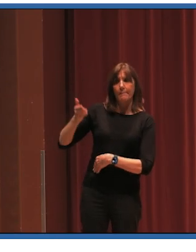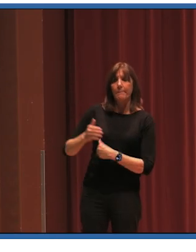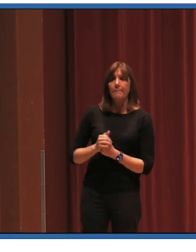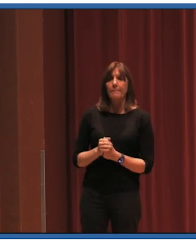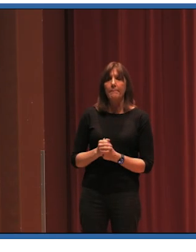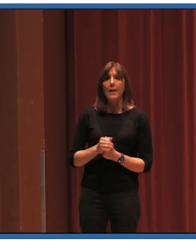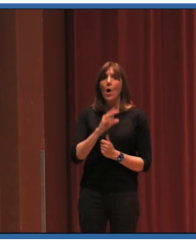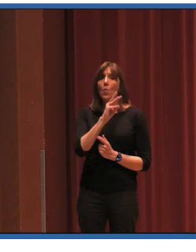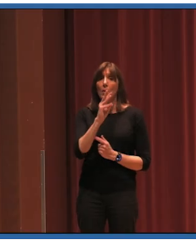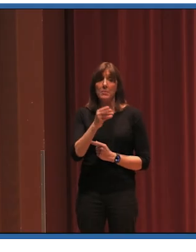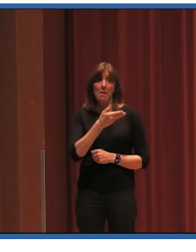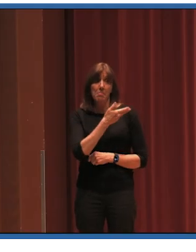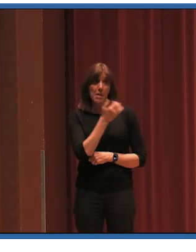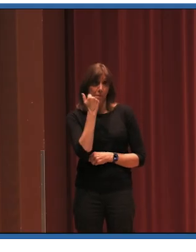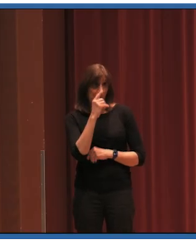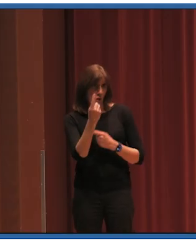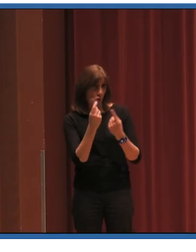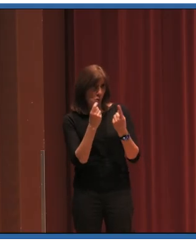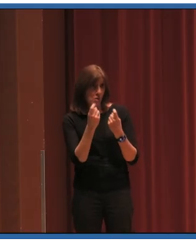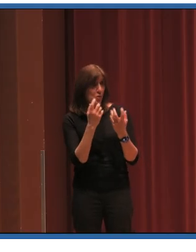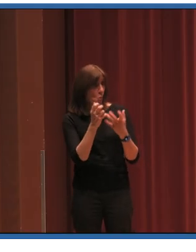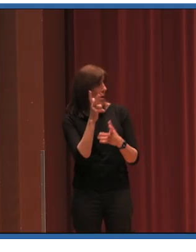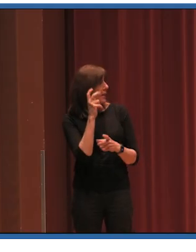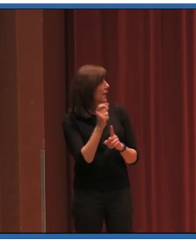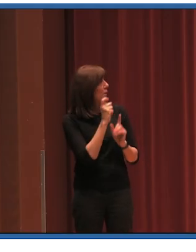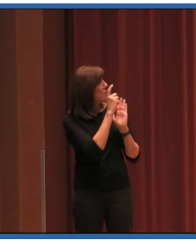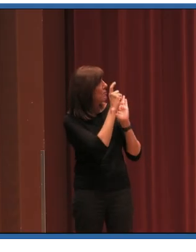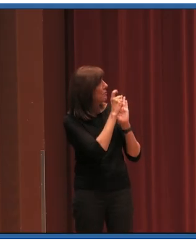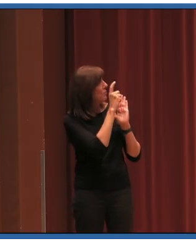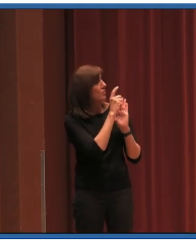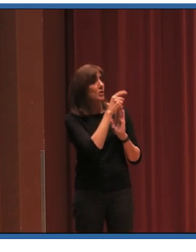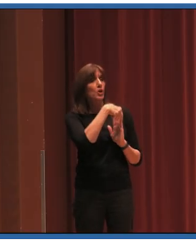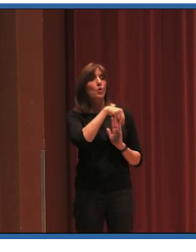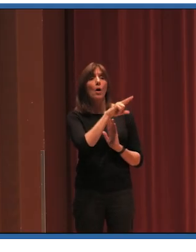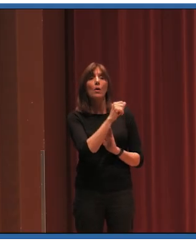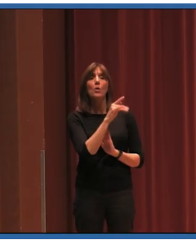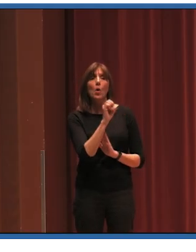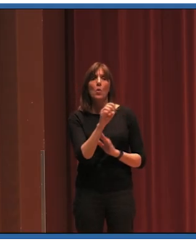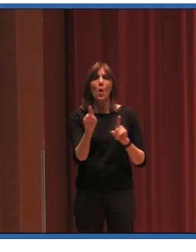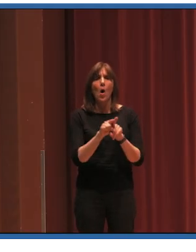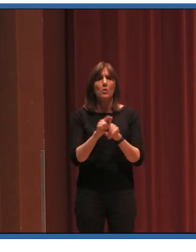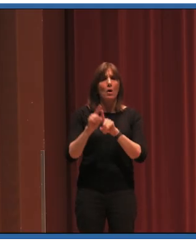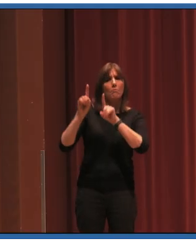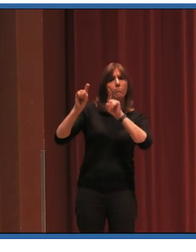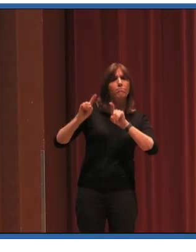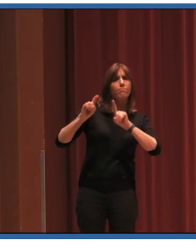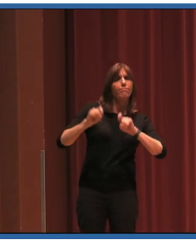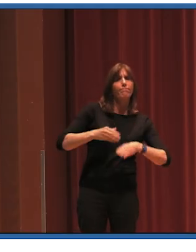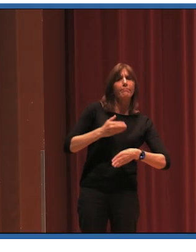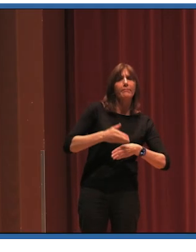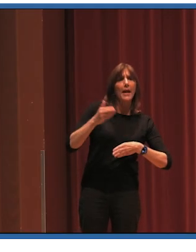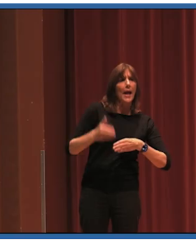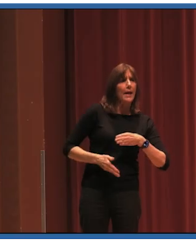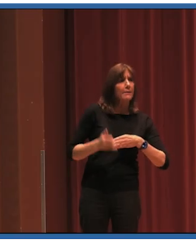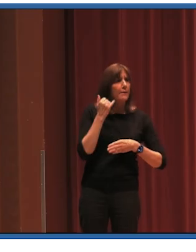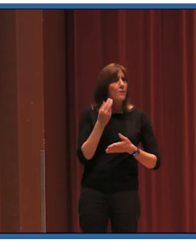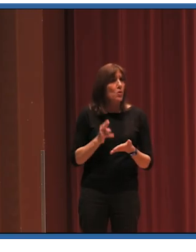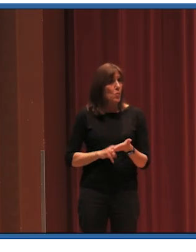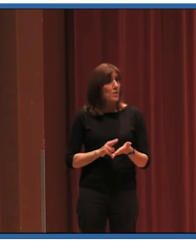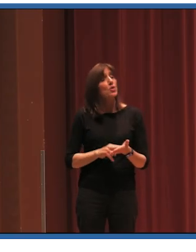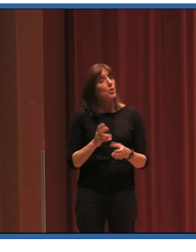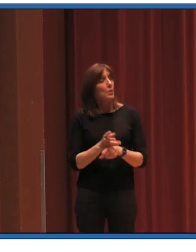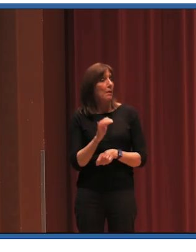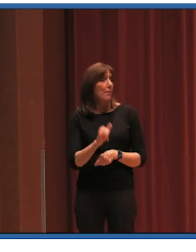There's a website there. If you have questions, we'd love to hear them. And there'll also be a survey at the end. You'll get it if you registered. You